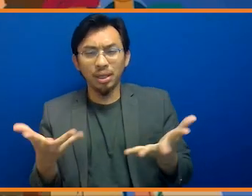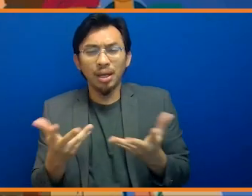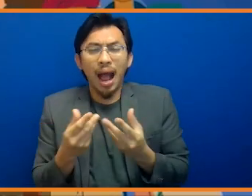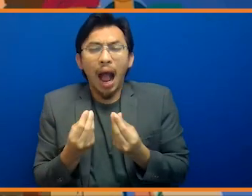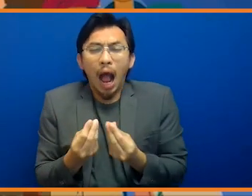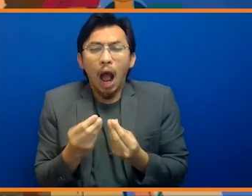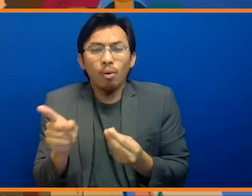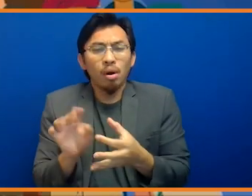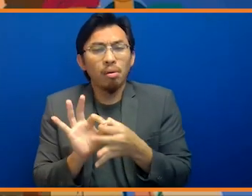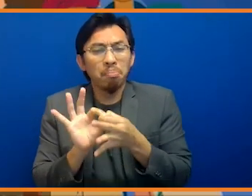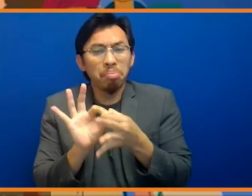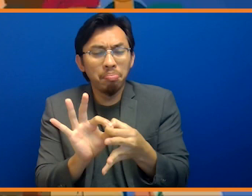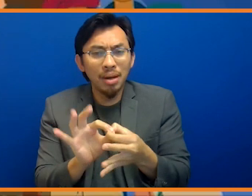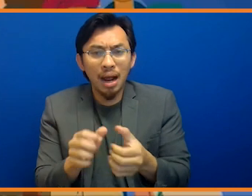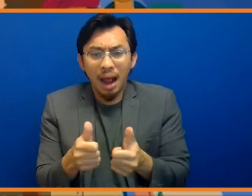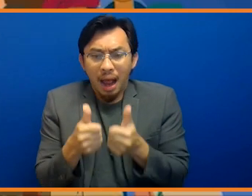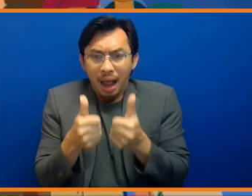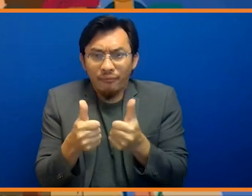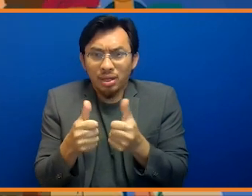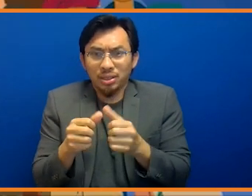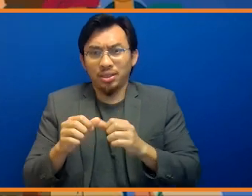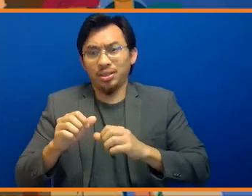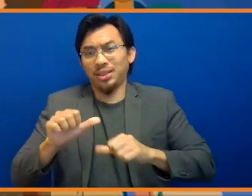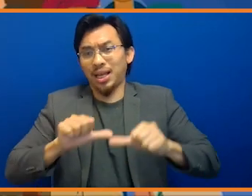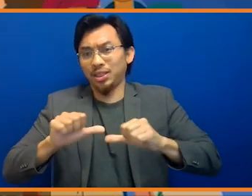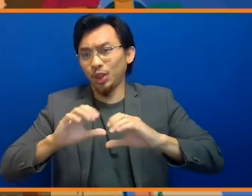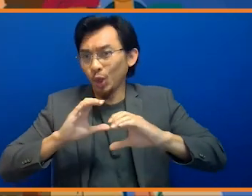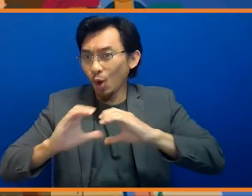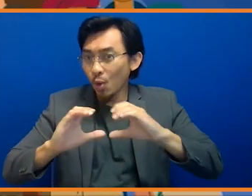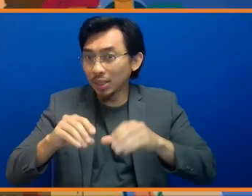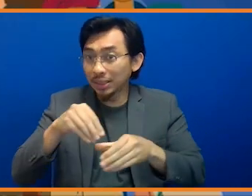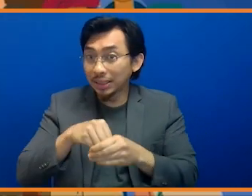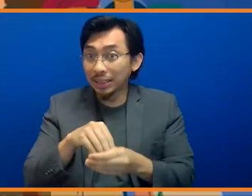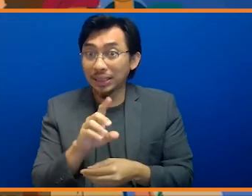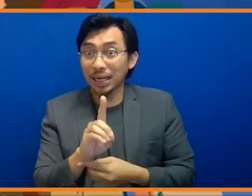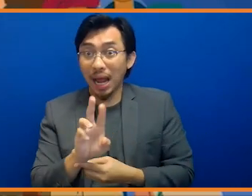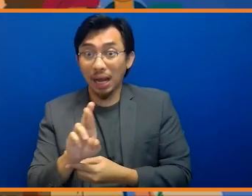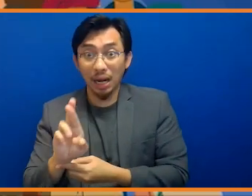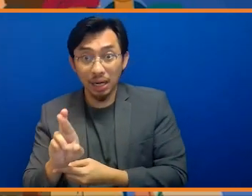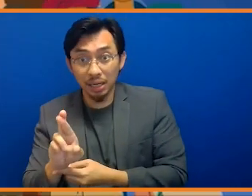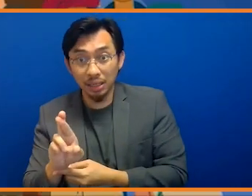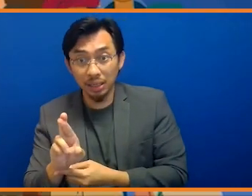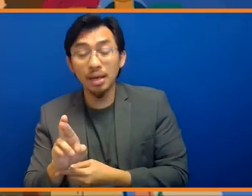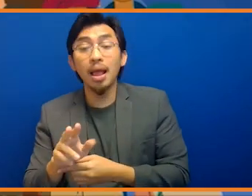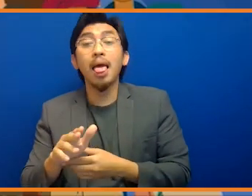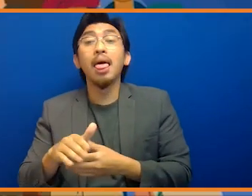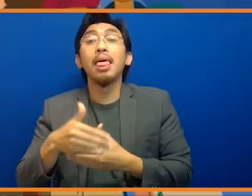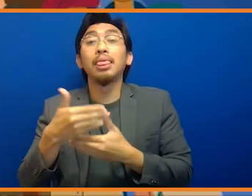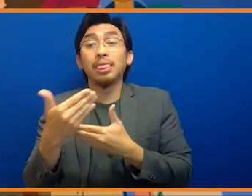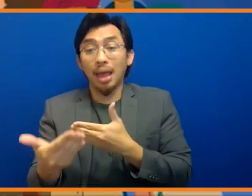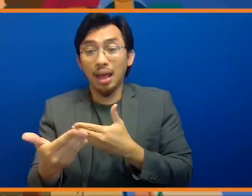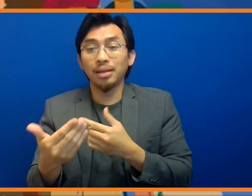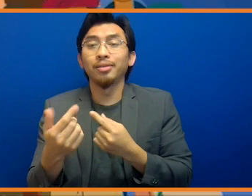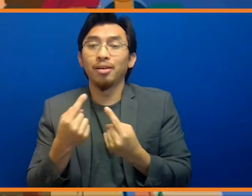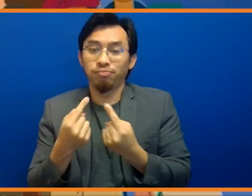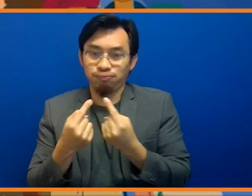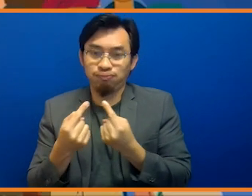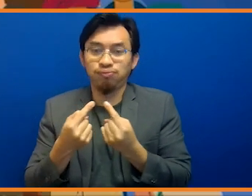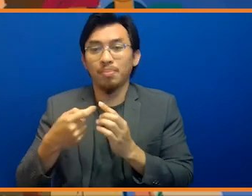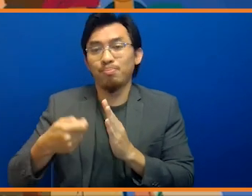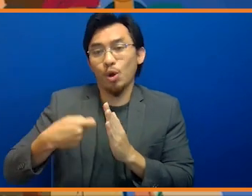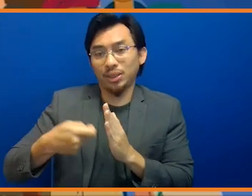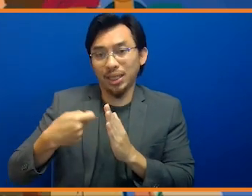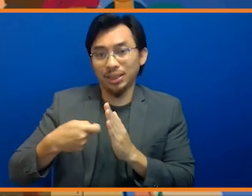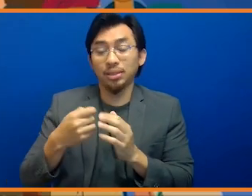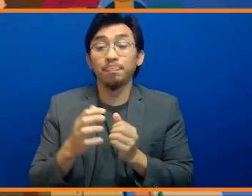relates to effective science communication in DRR, and then discuss your project if we have